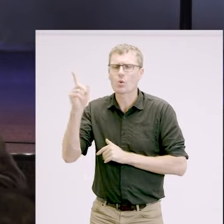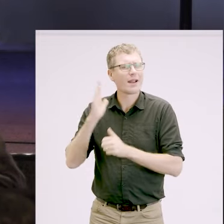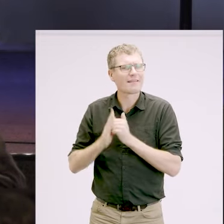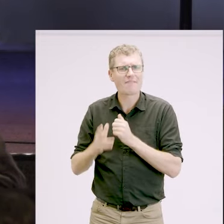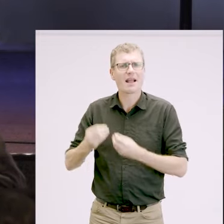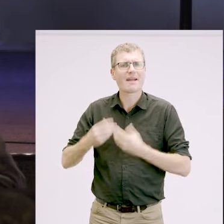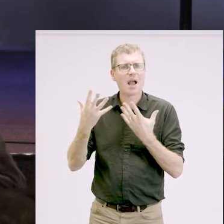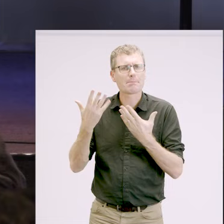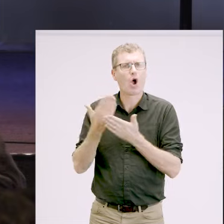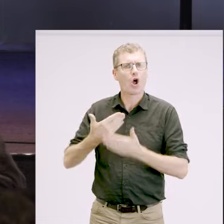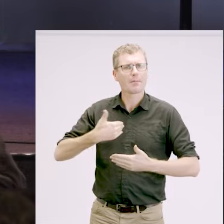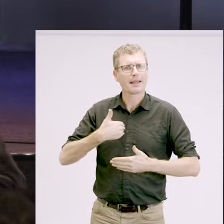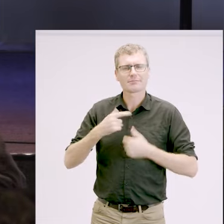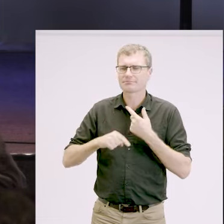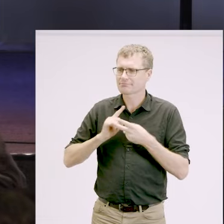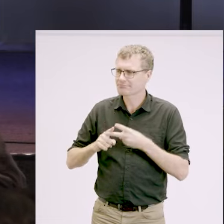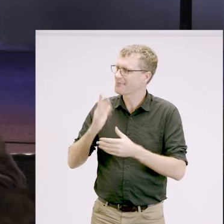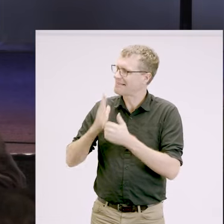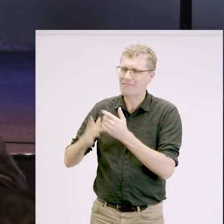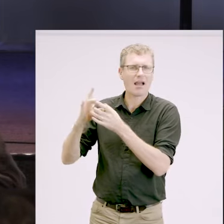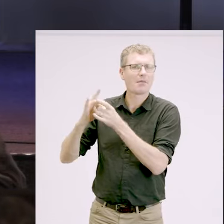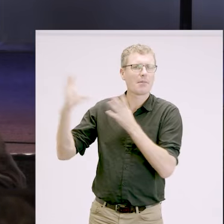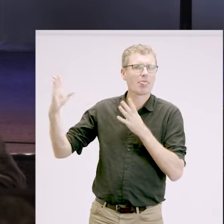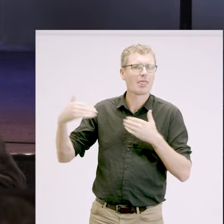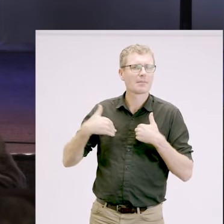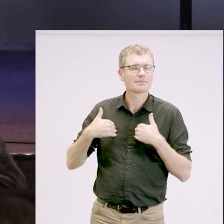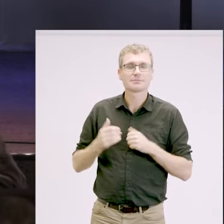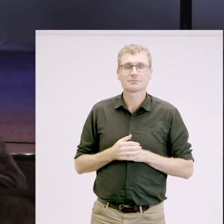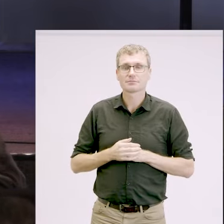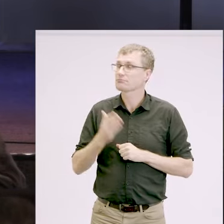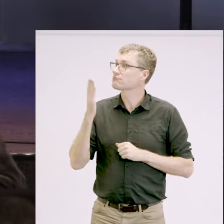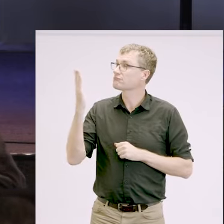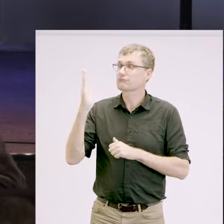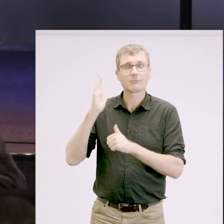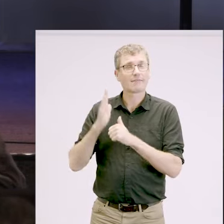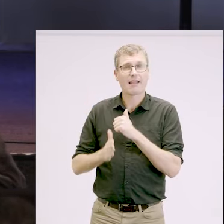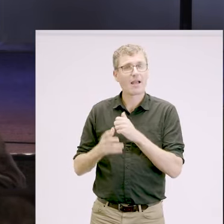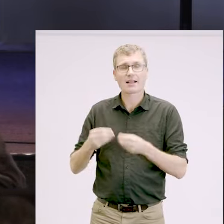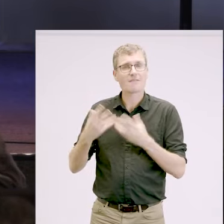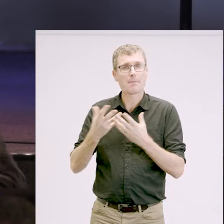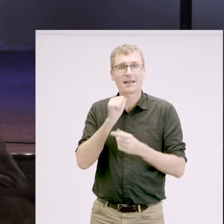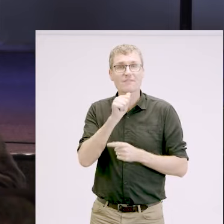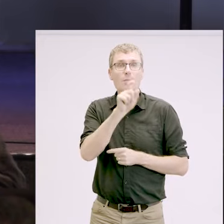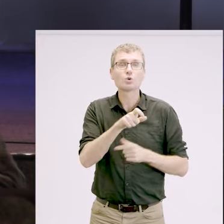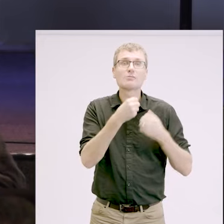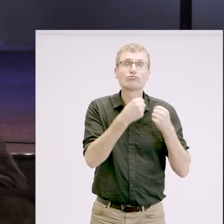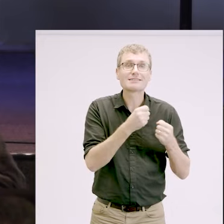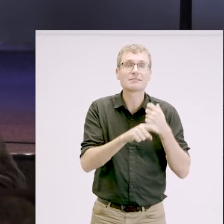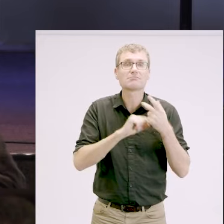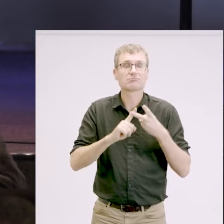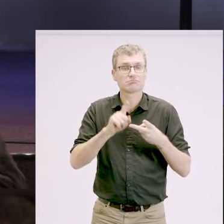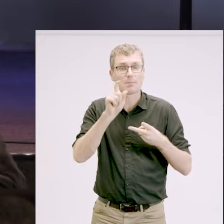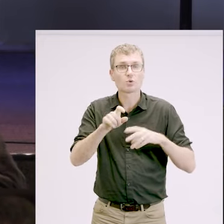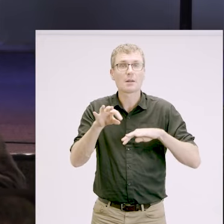The prayer of faith is the true prayer, which is God will never give up on us. God doesn't give up on the prisoner. He doesn't give up on the person